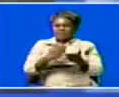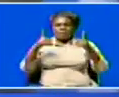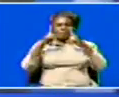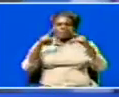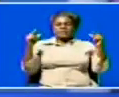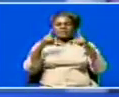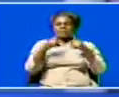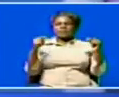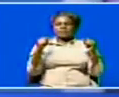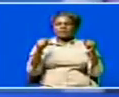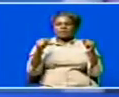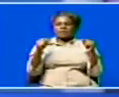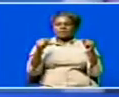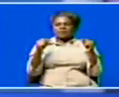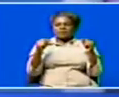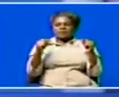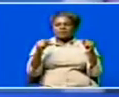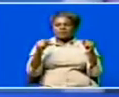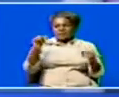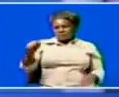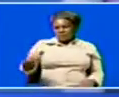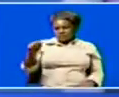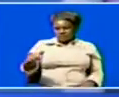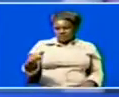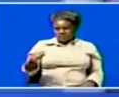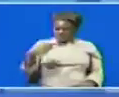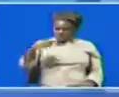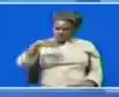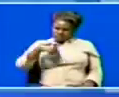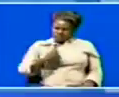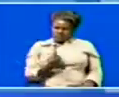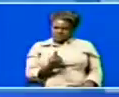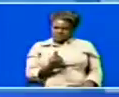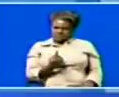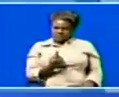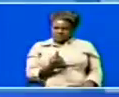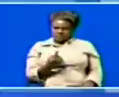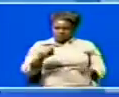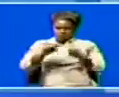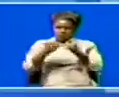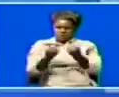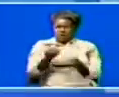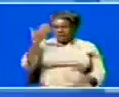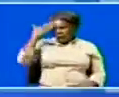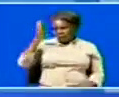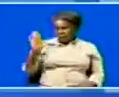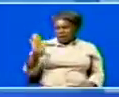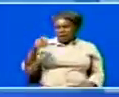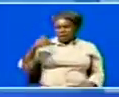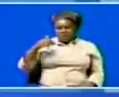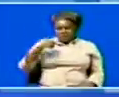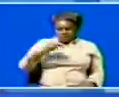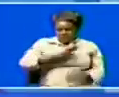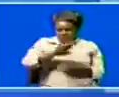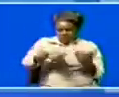you've went ahead and cut it in some of your music, right? Yeah. So I think the thing is, I'm socially aware. Mm-hmm. I think that